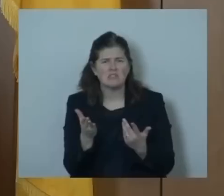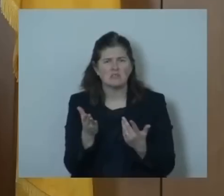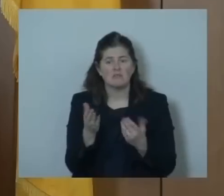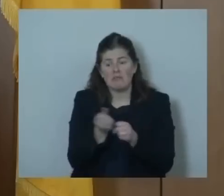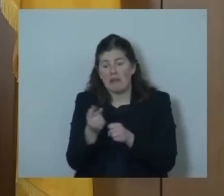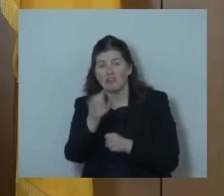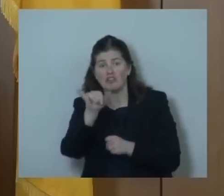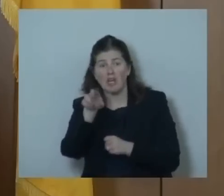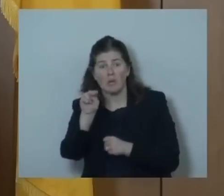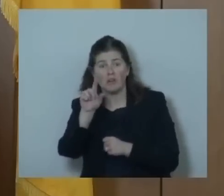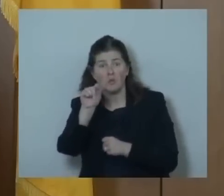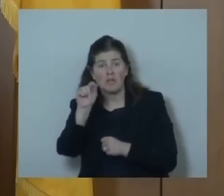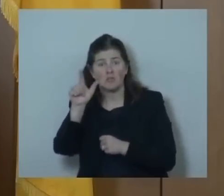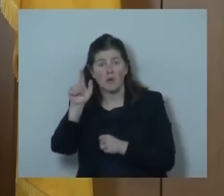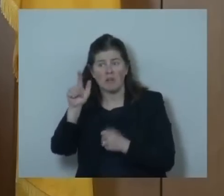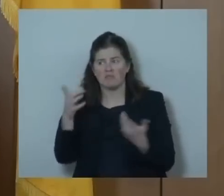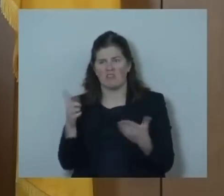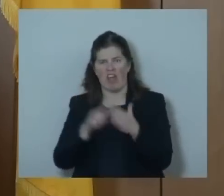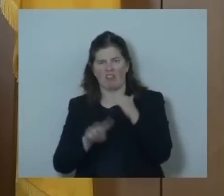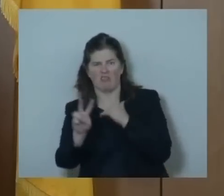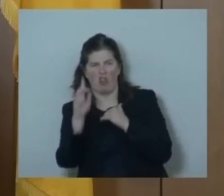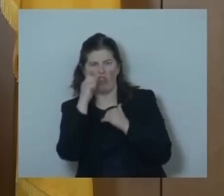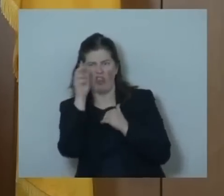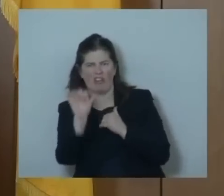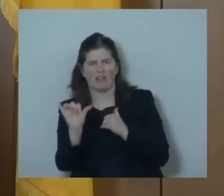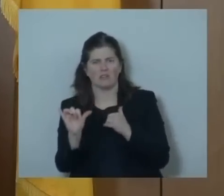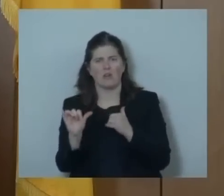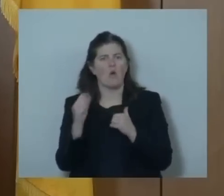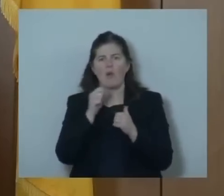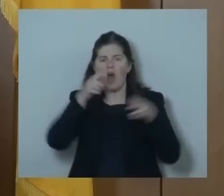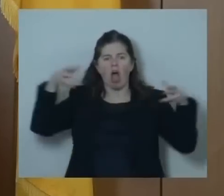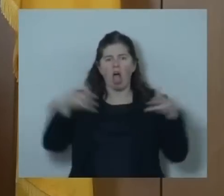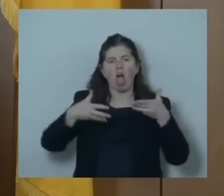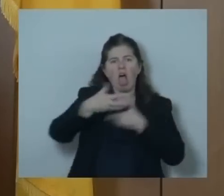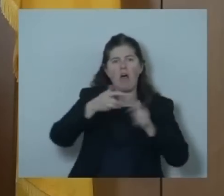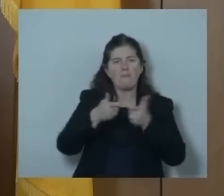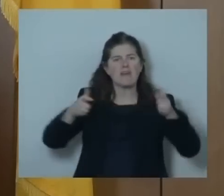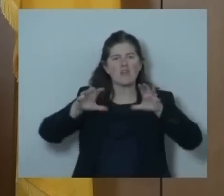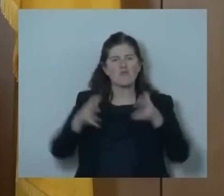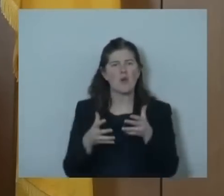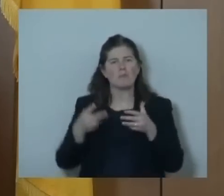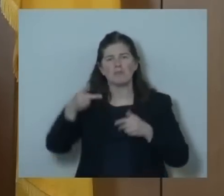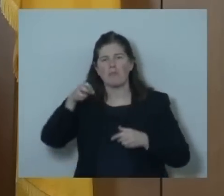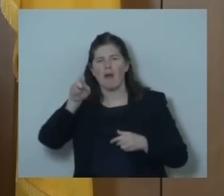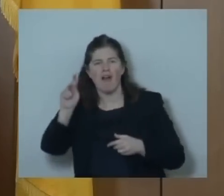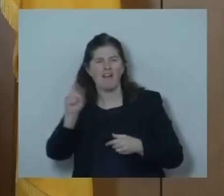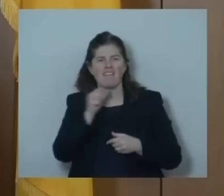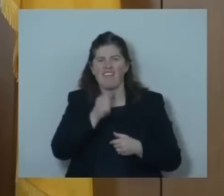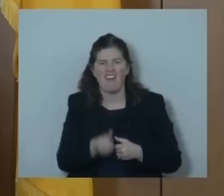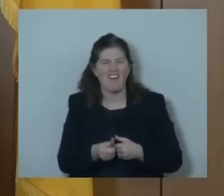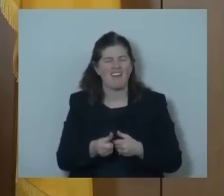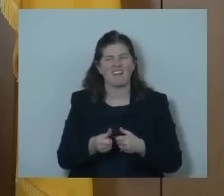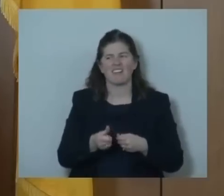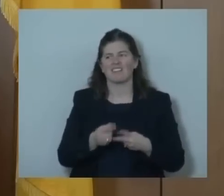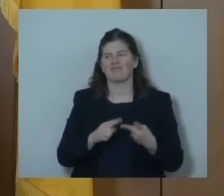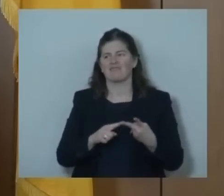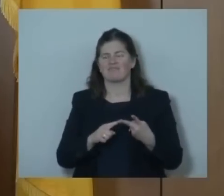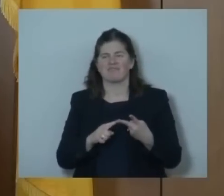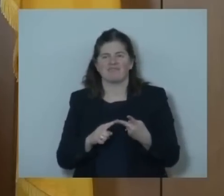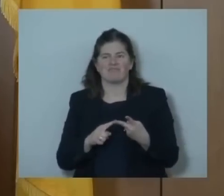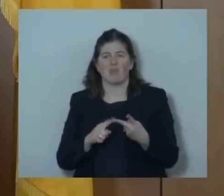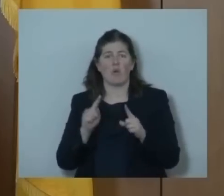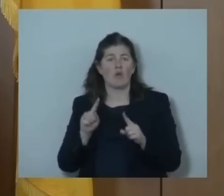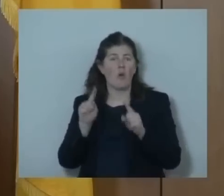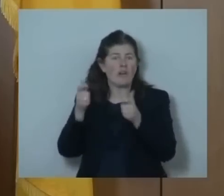January. Right? We're not going to be congregating in large groups at parks, and we're not going to be going